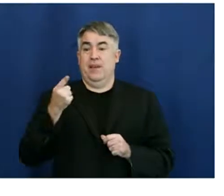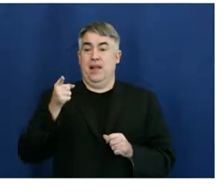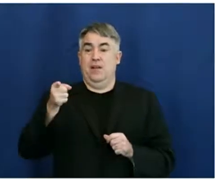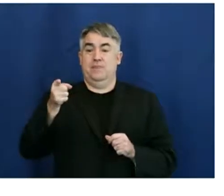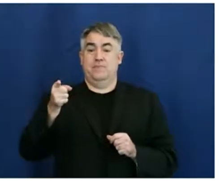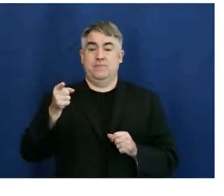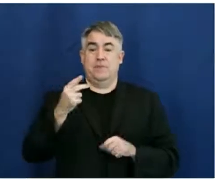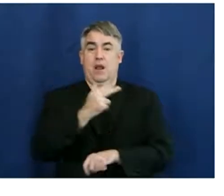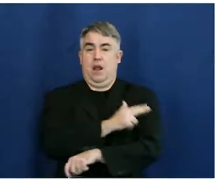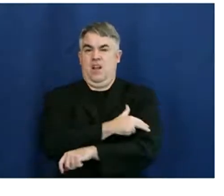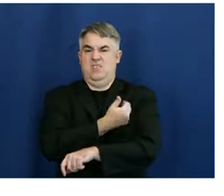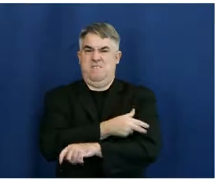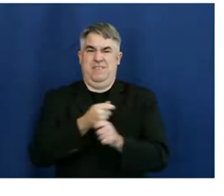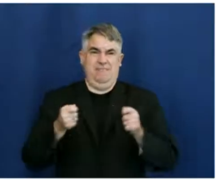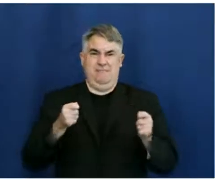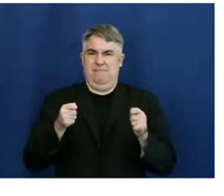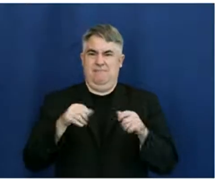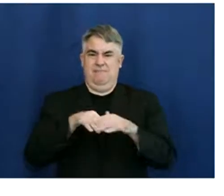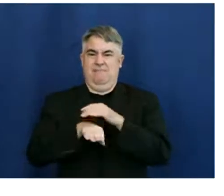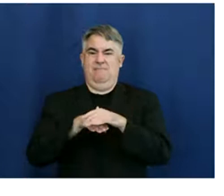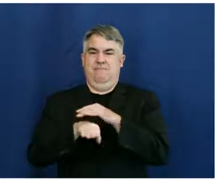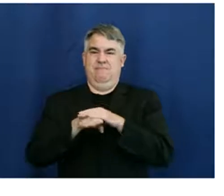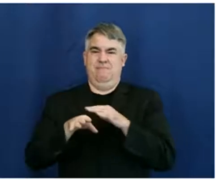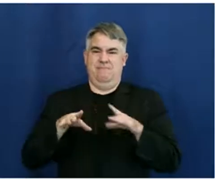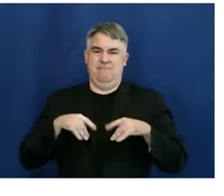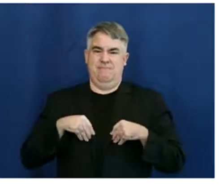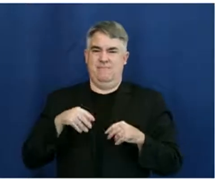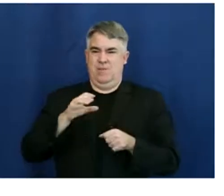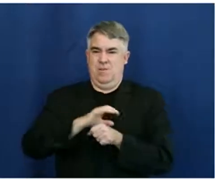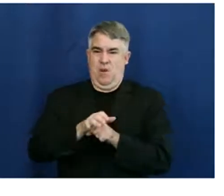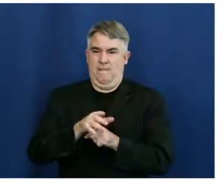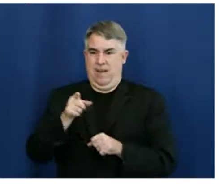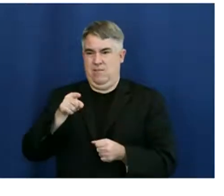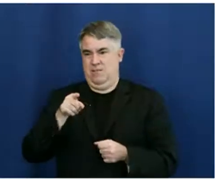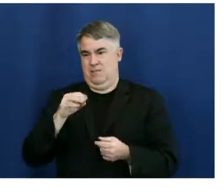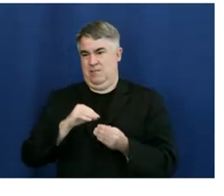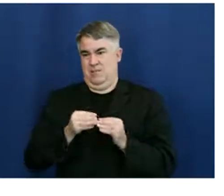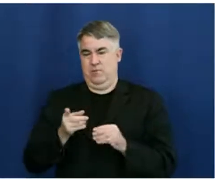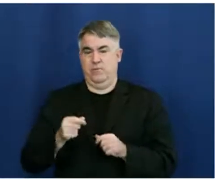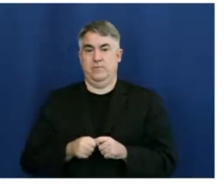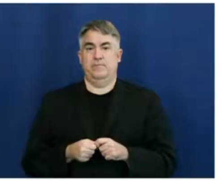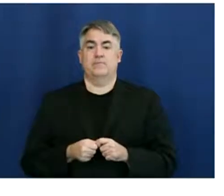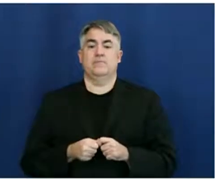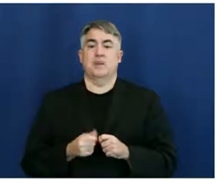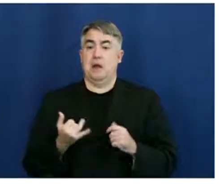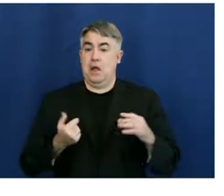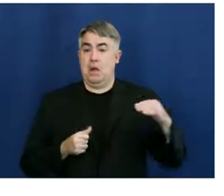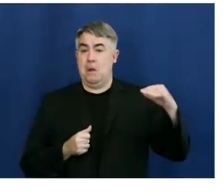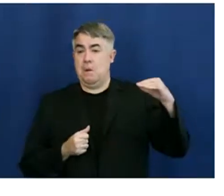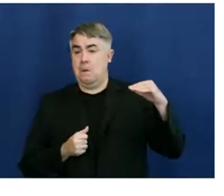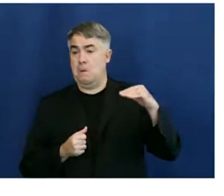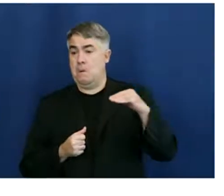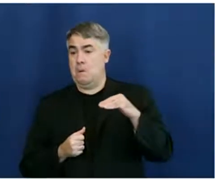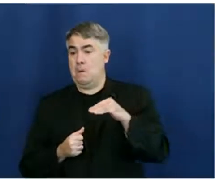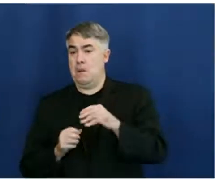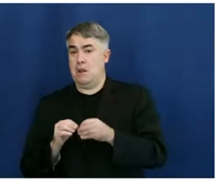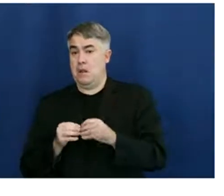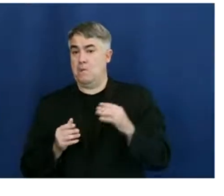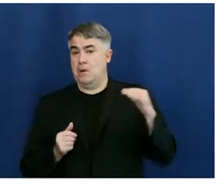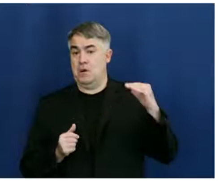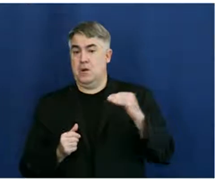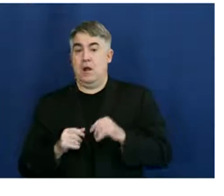continue trending down, not as rapidly as cases, but that makes sense because of the lag. But both COVID hospitalizations and COVID